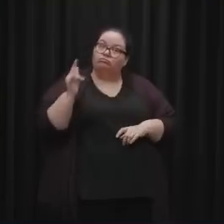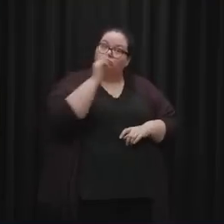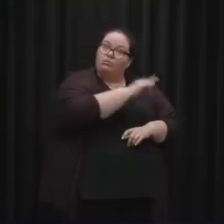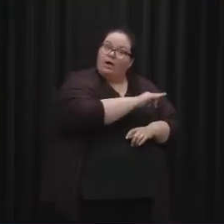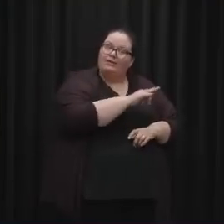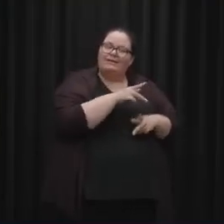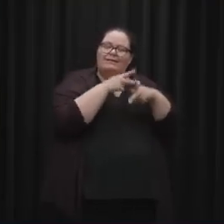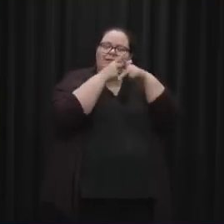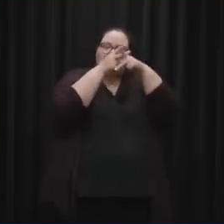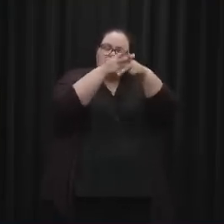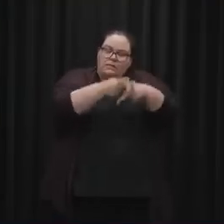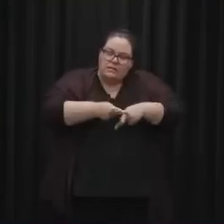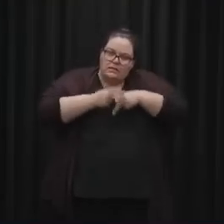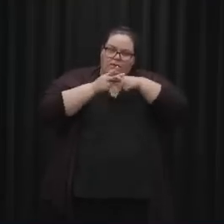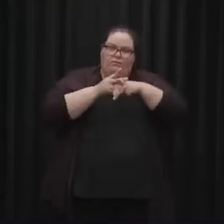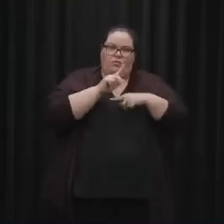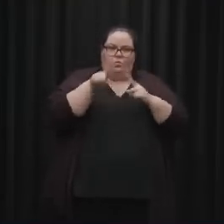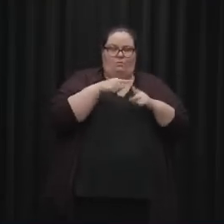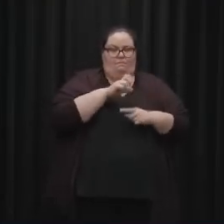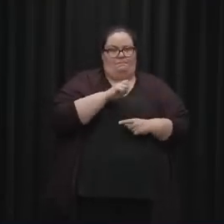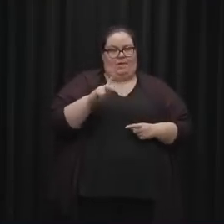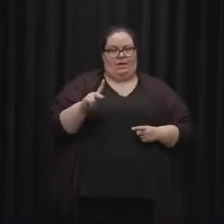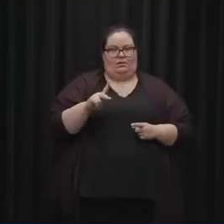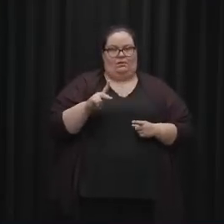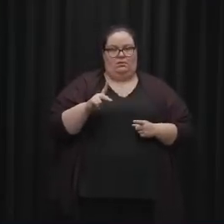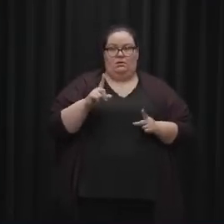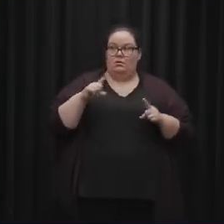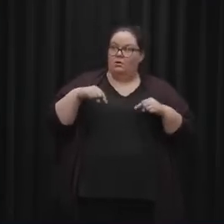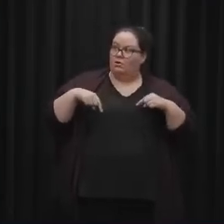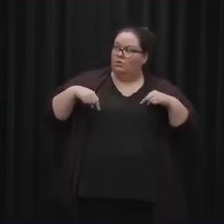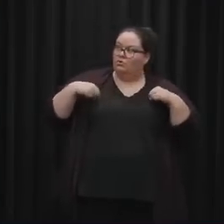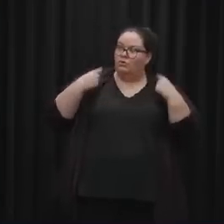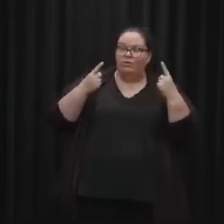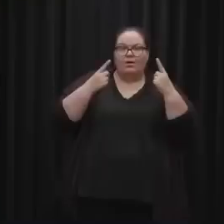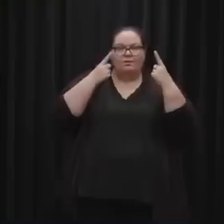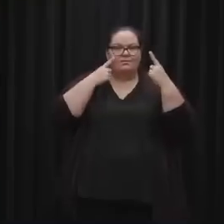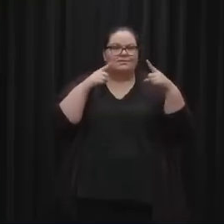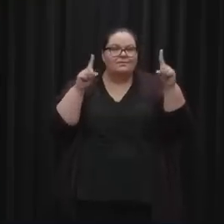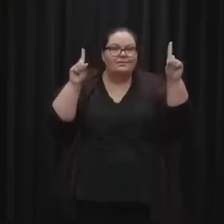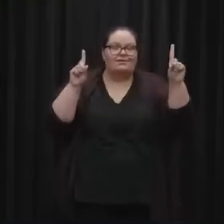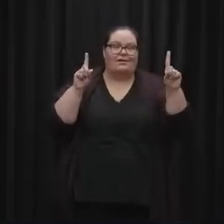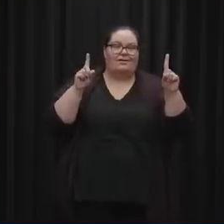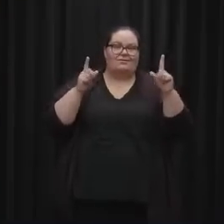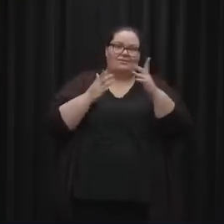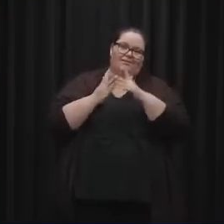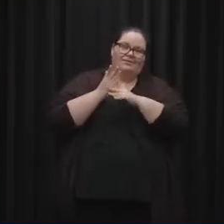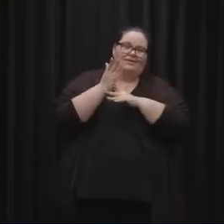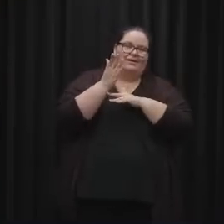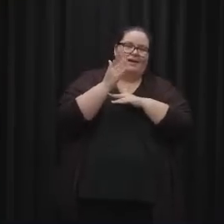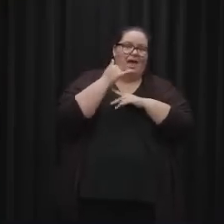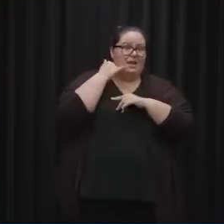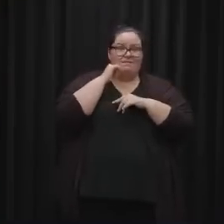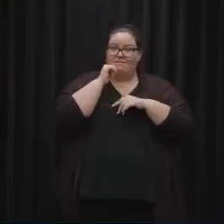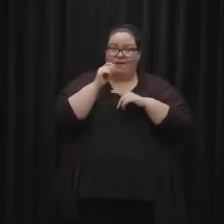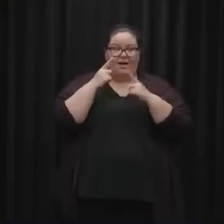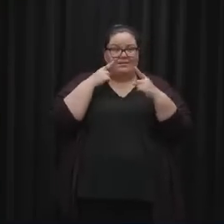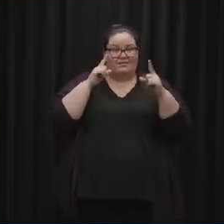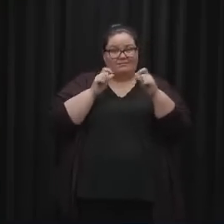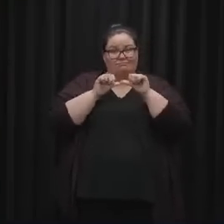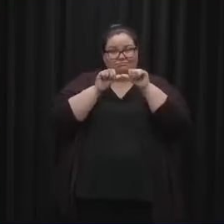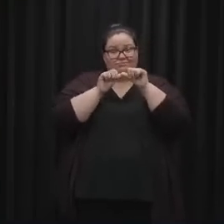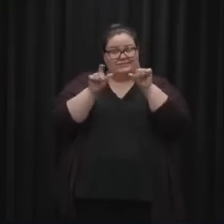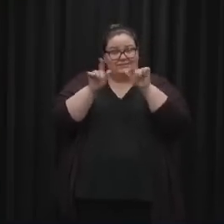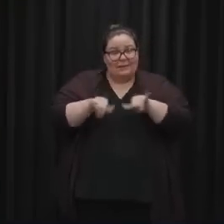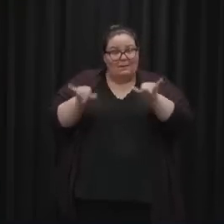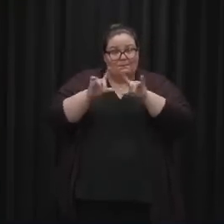really be careful with your interactions. We have achieved so much success, and we have so much to lose if we don't continue down the path